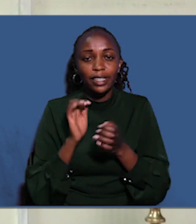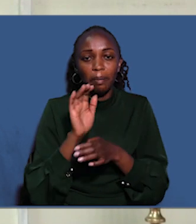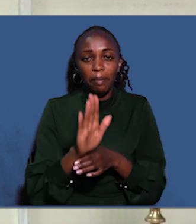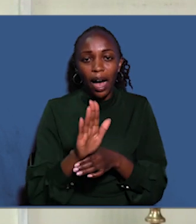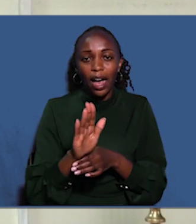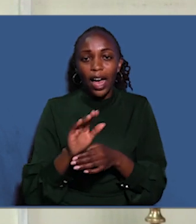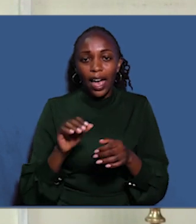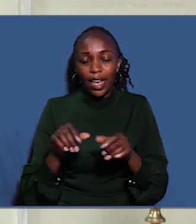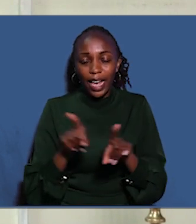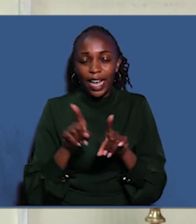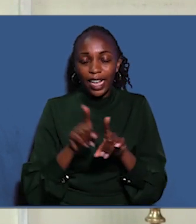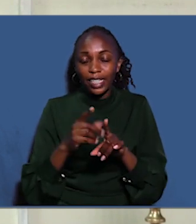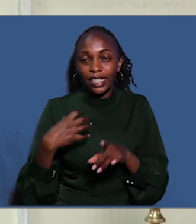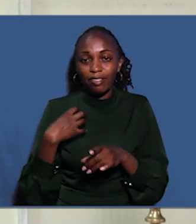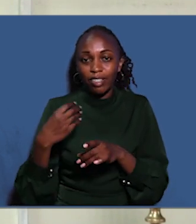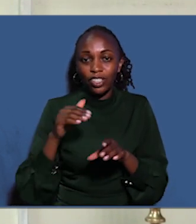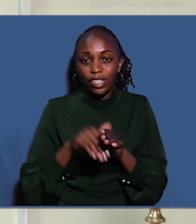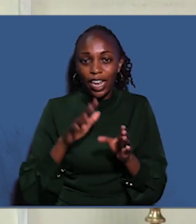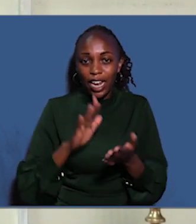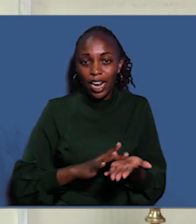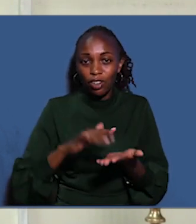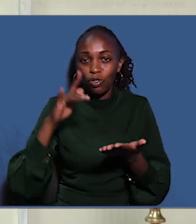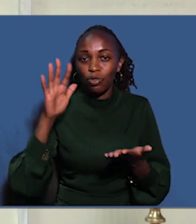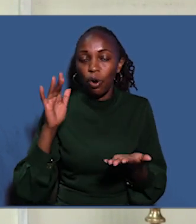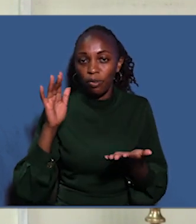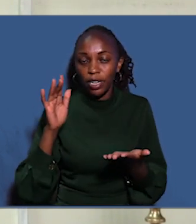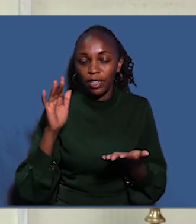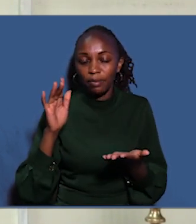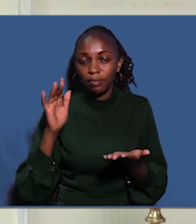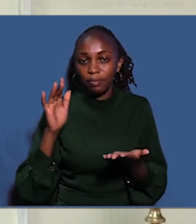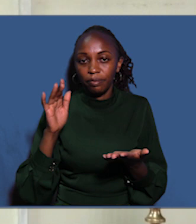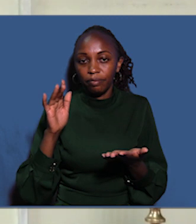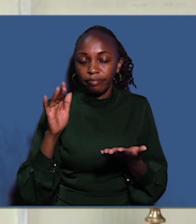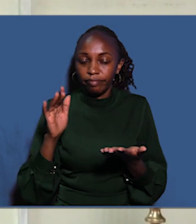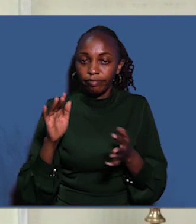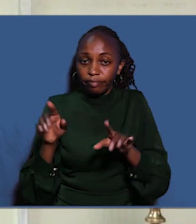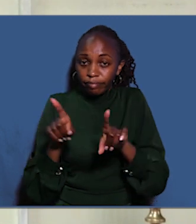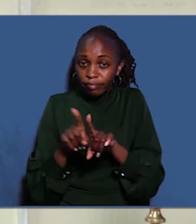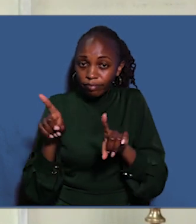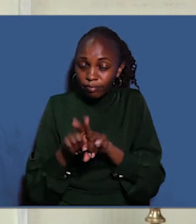Jesus. My God will meet all your riches in glory